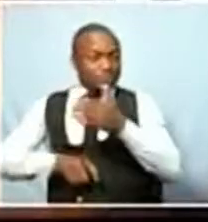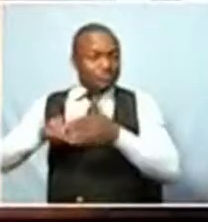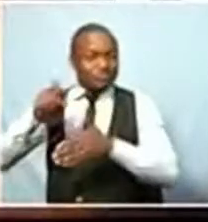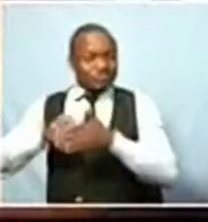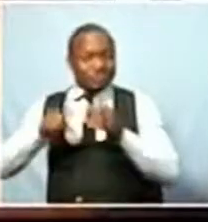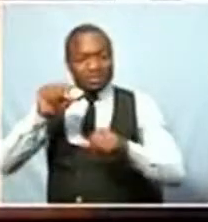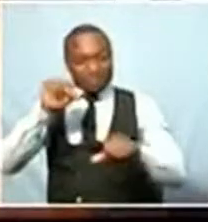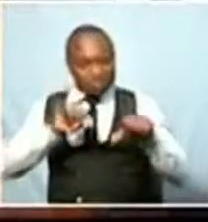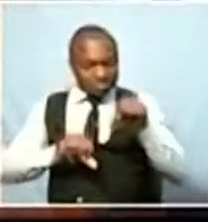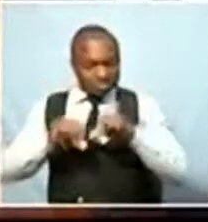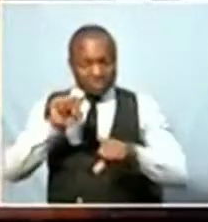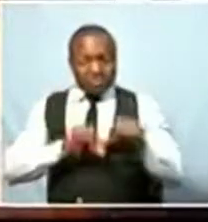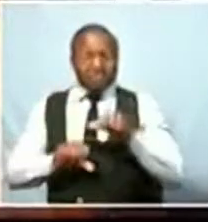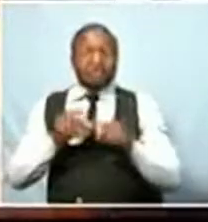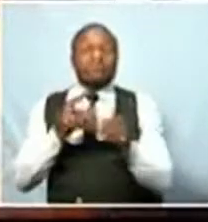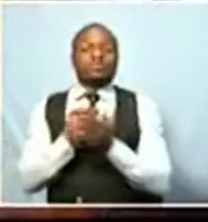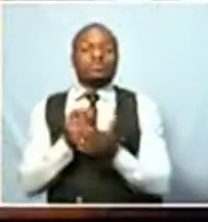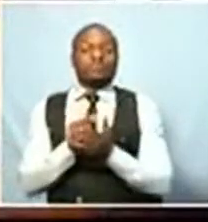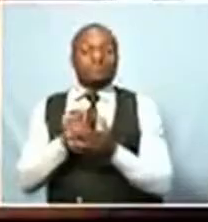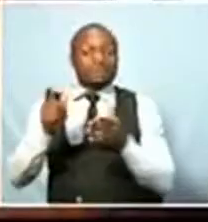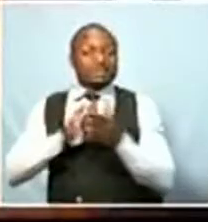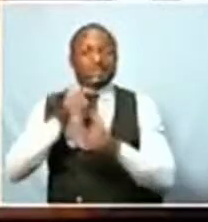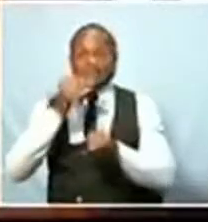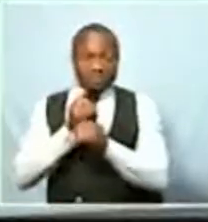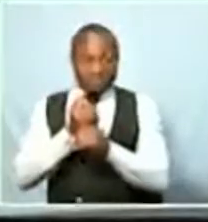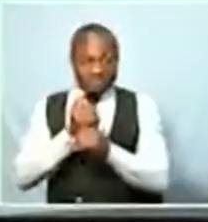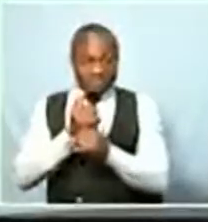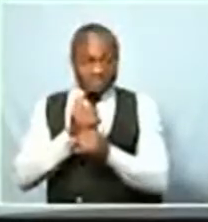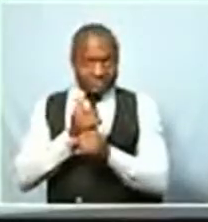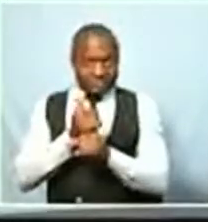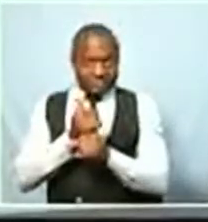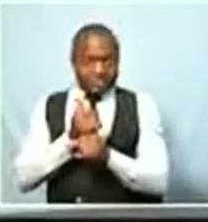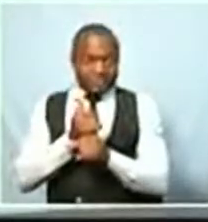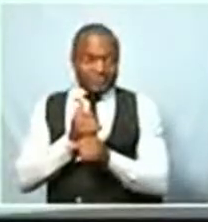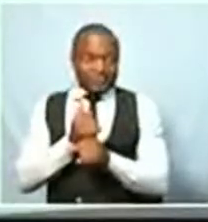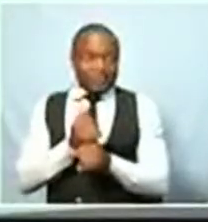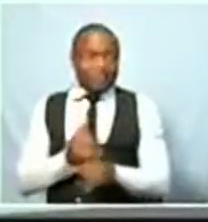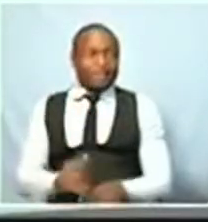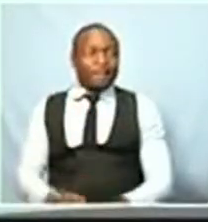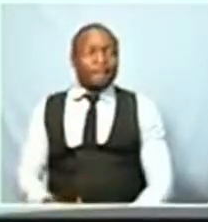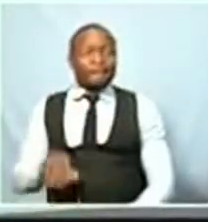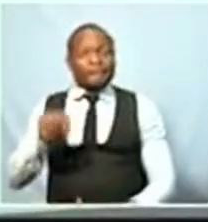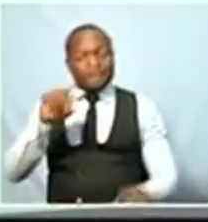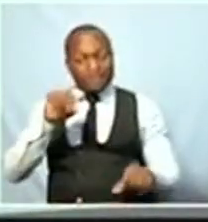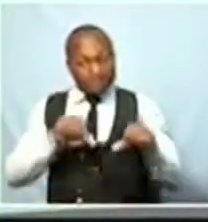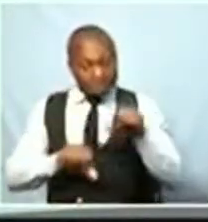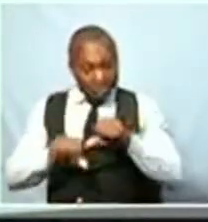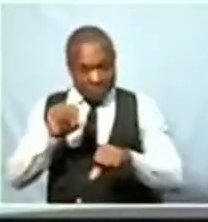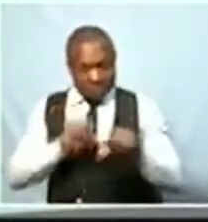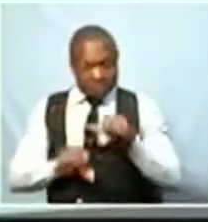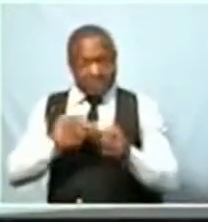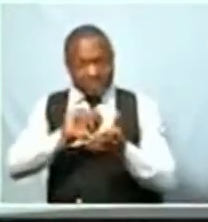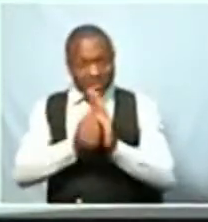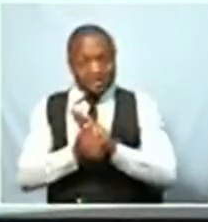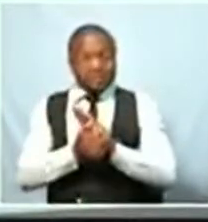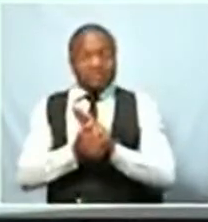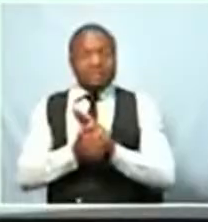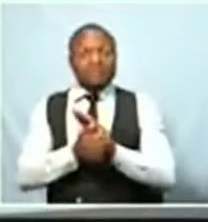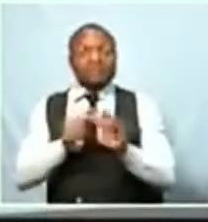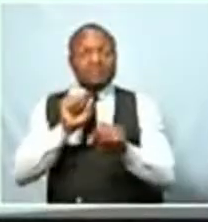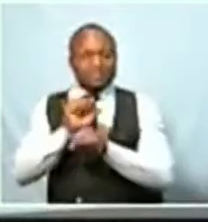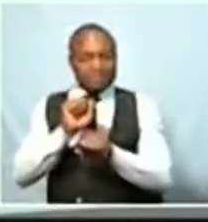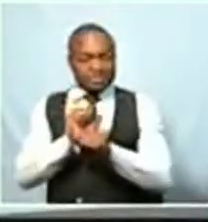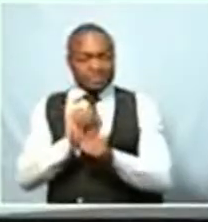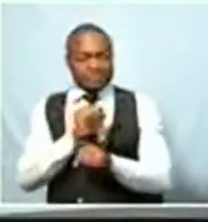fees next year, because the Audit Act is in operation, and I